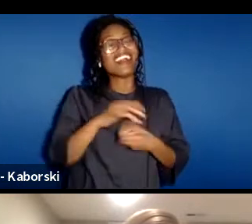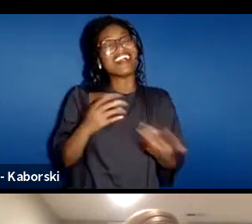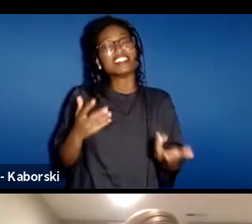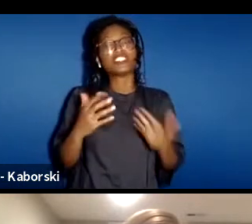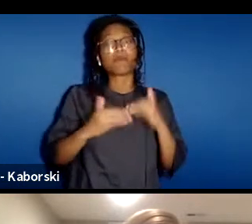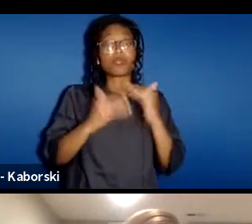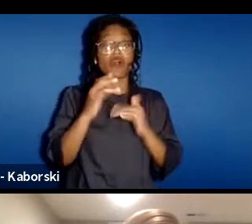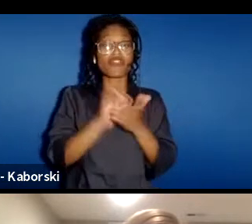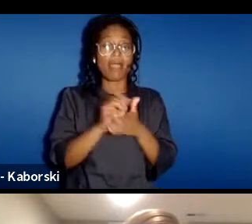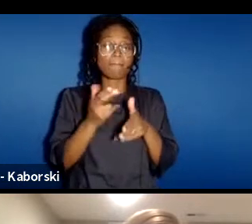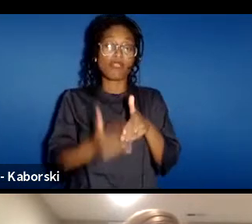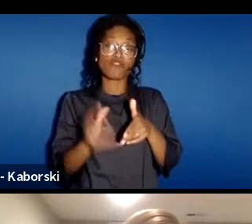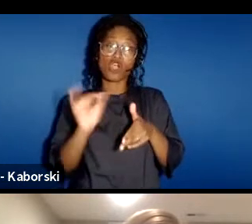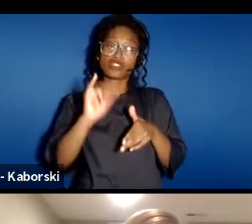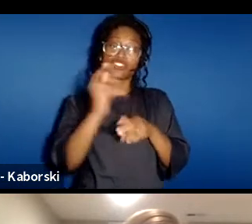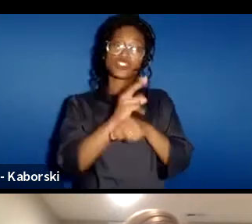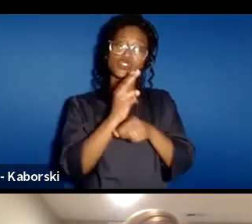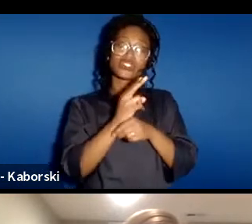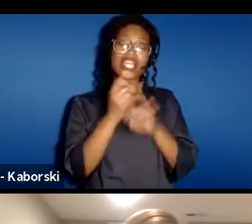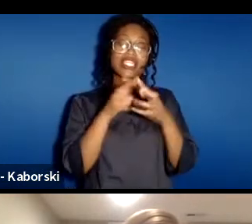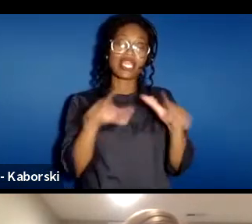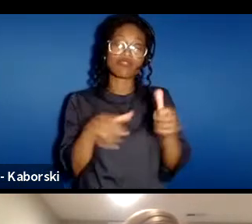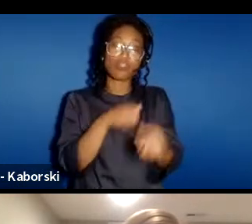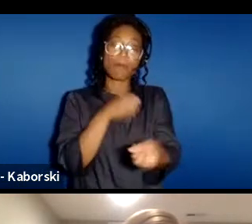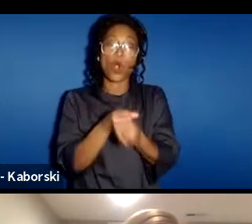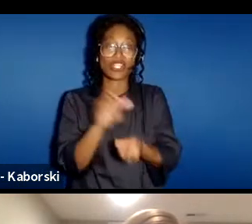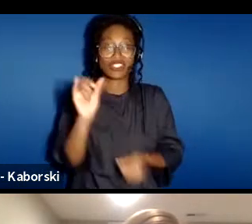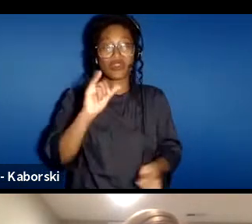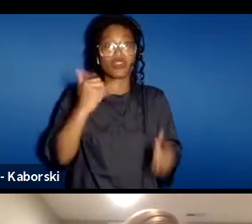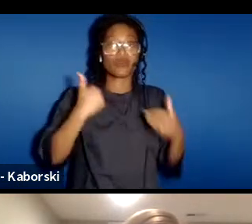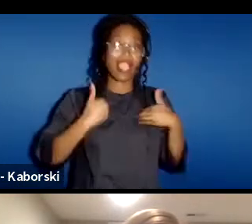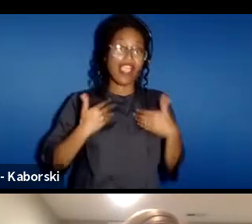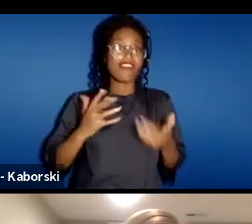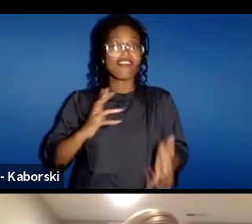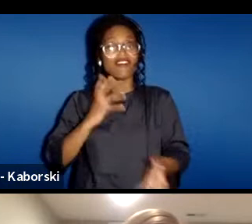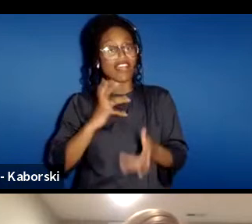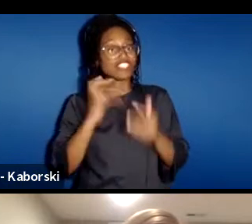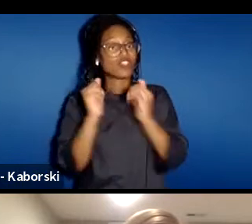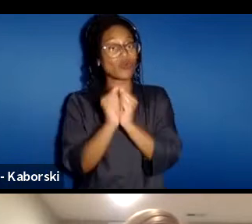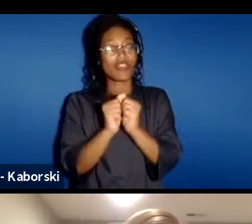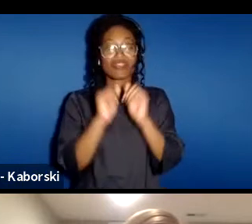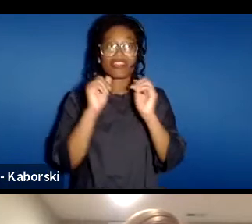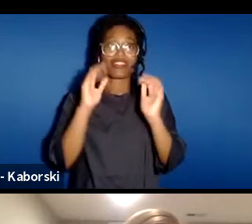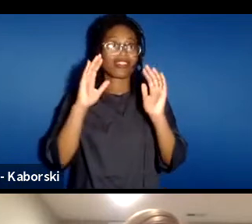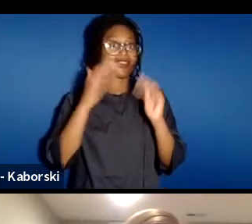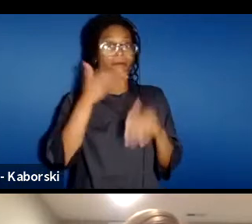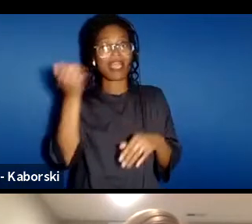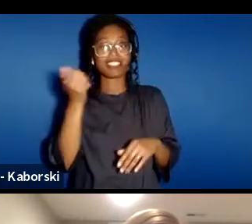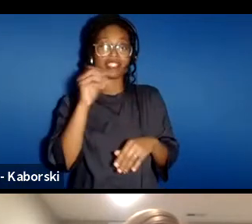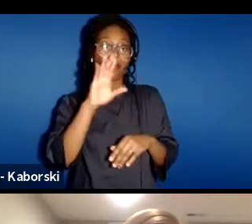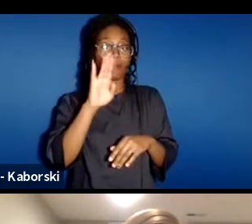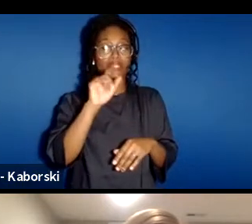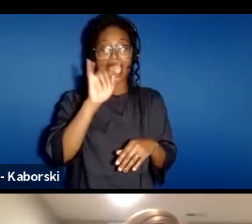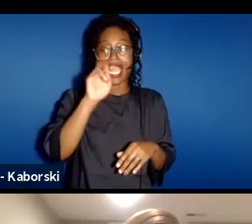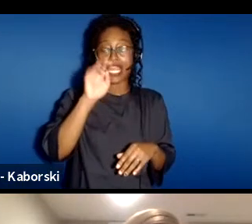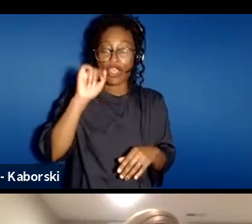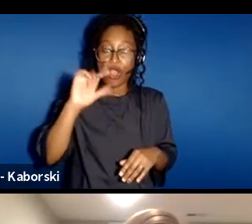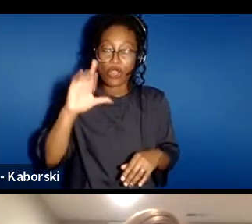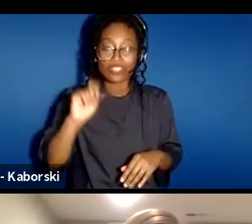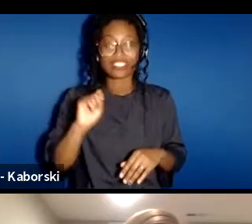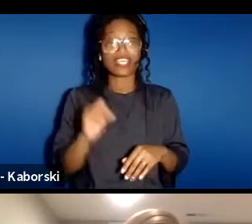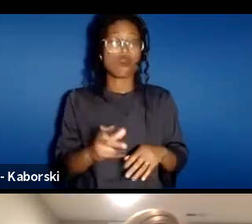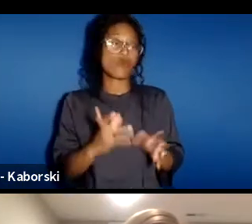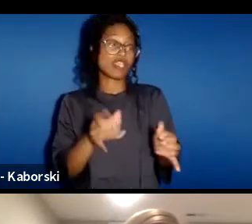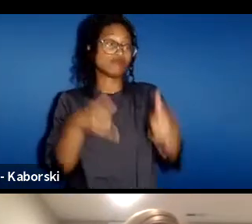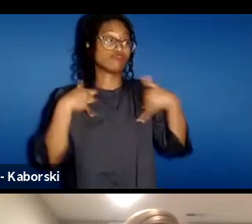is that we also use sort of language to support this. So we have like fashion with the finest botanicals. We have suited for the discerning, all that kind of thing